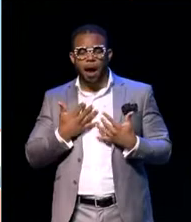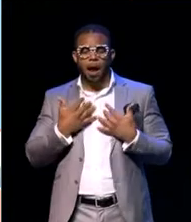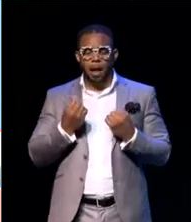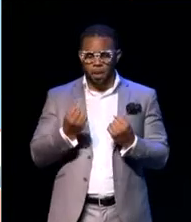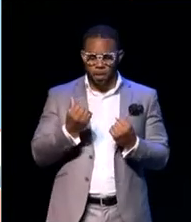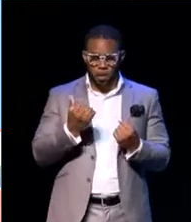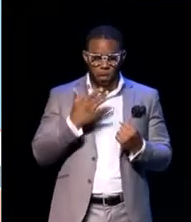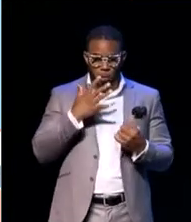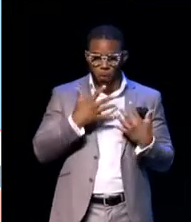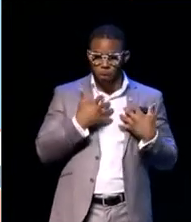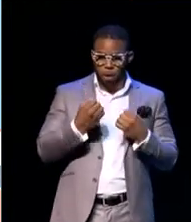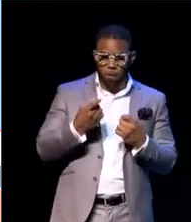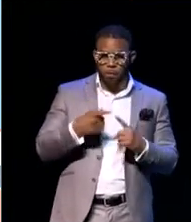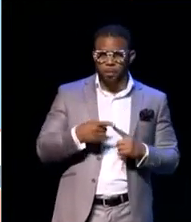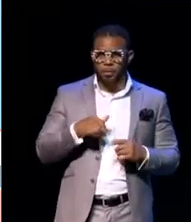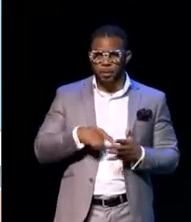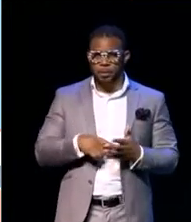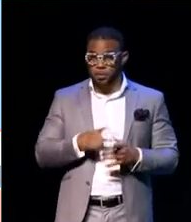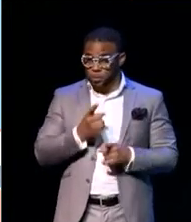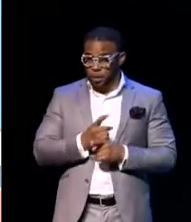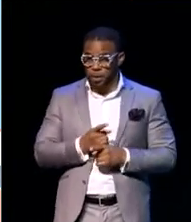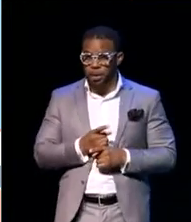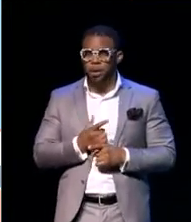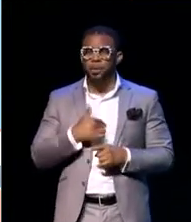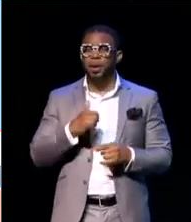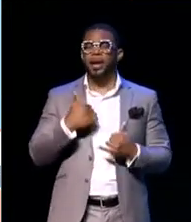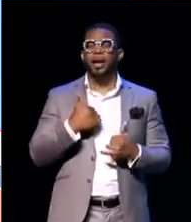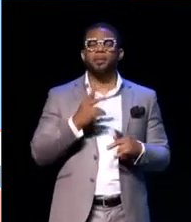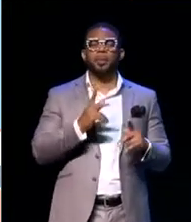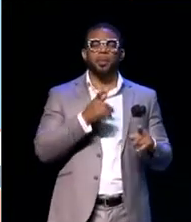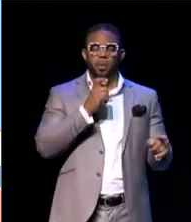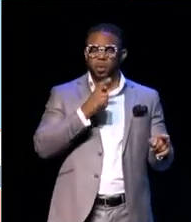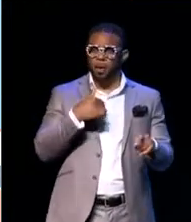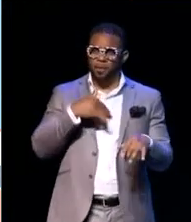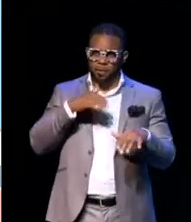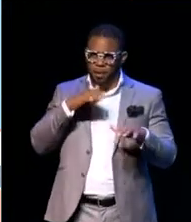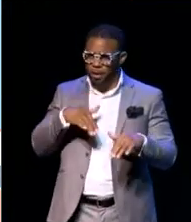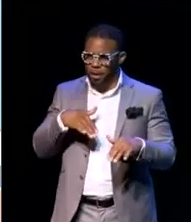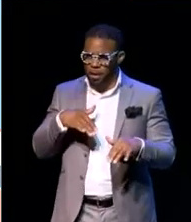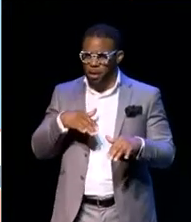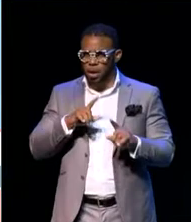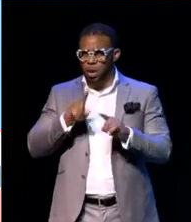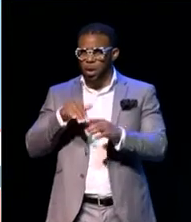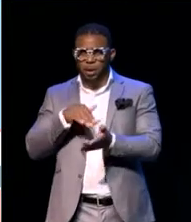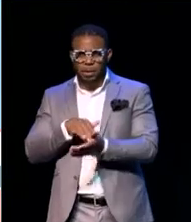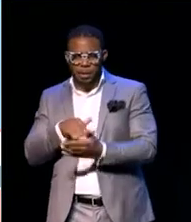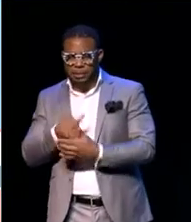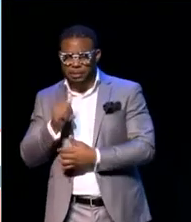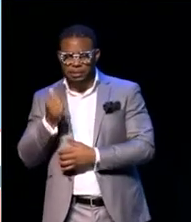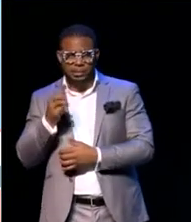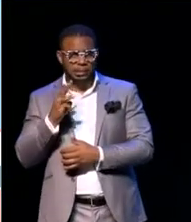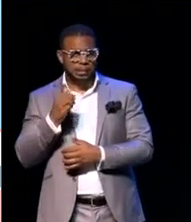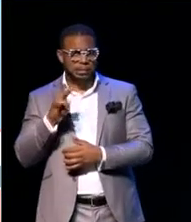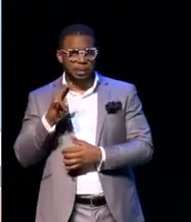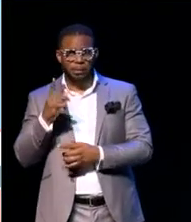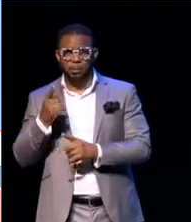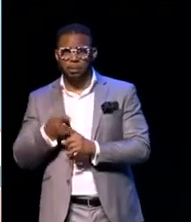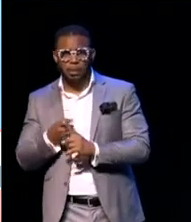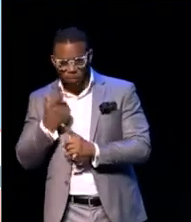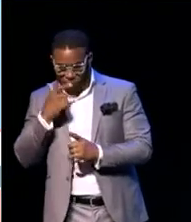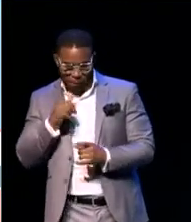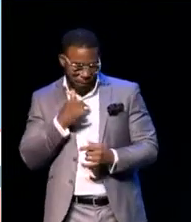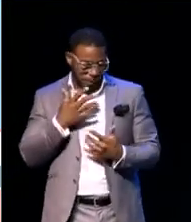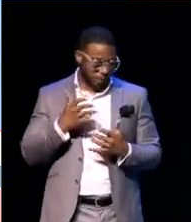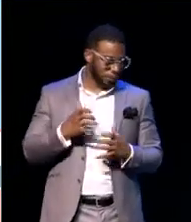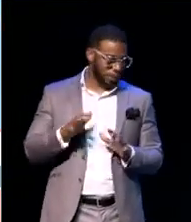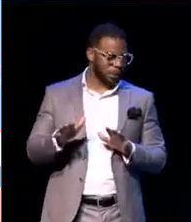health will recover from this, right? So we have folks who have not gone to the doctor in 16, 17 months because they